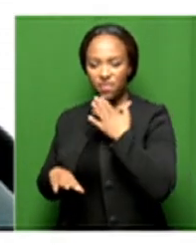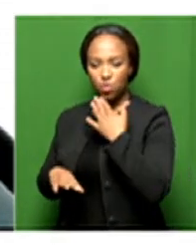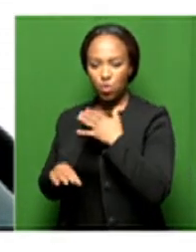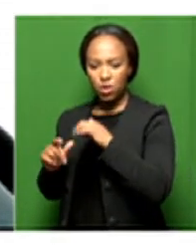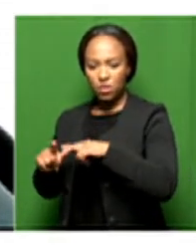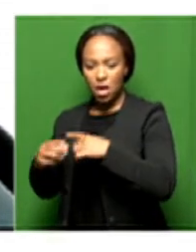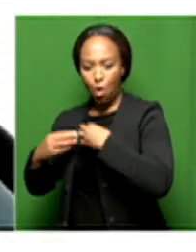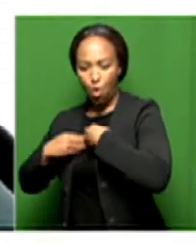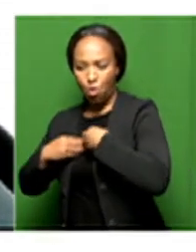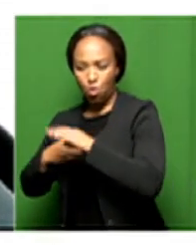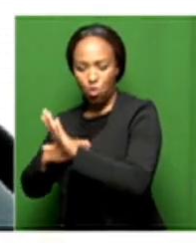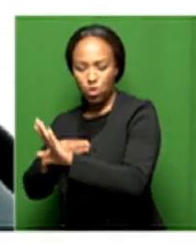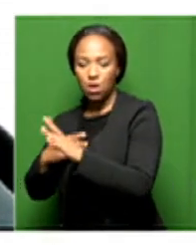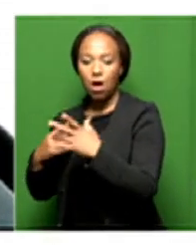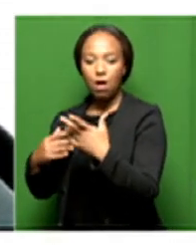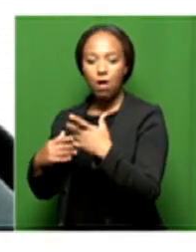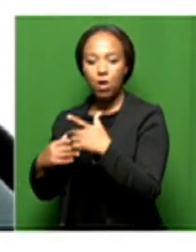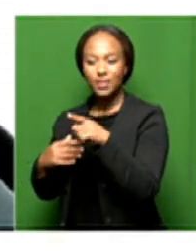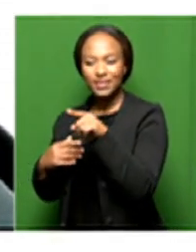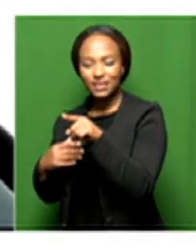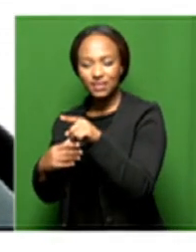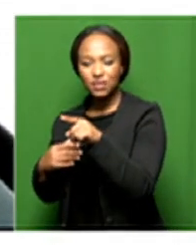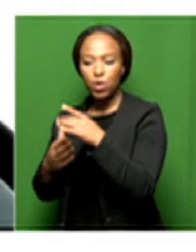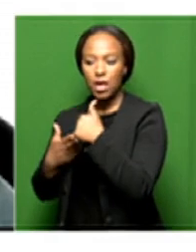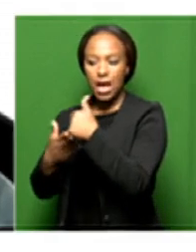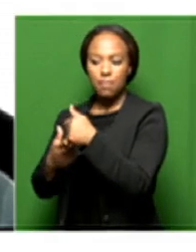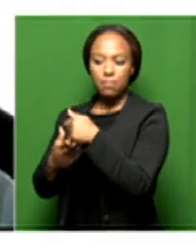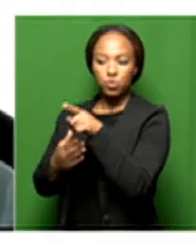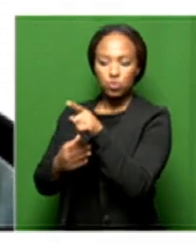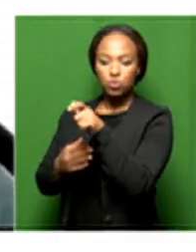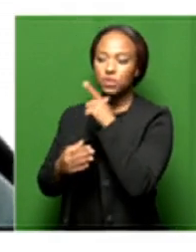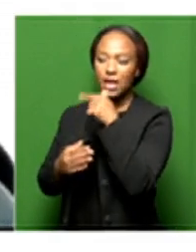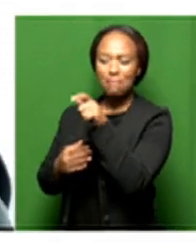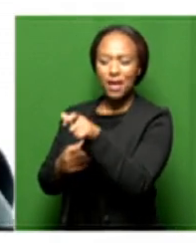it helps them determine what kind of tenant that person is.